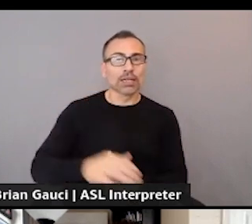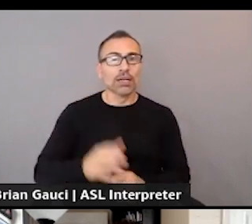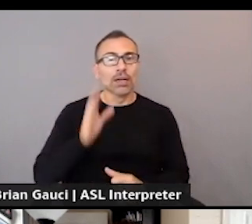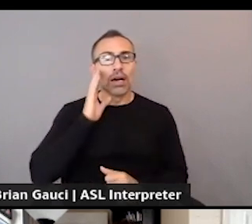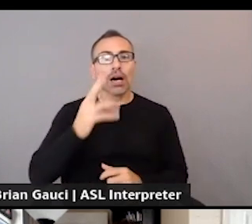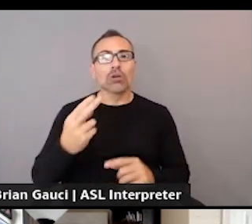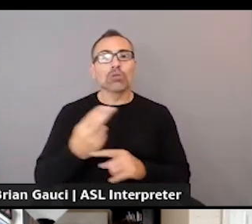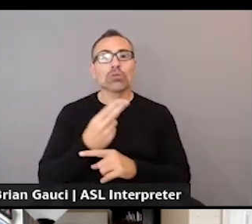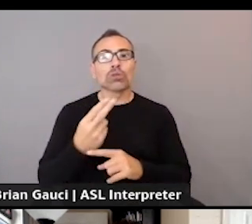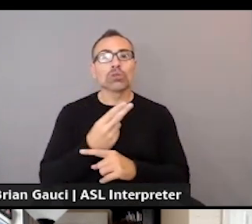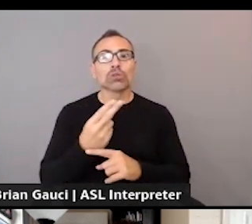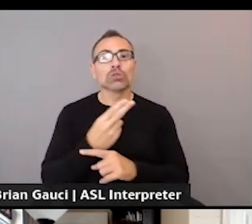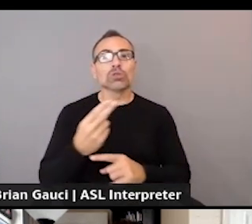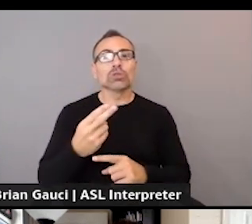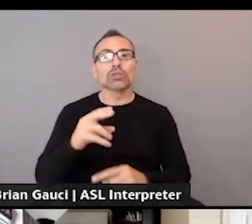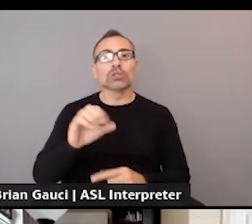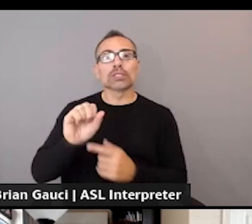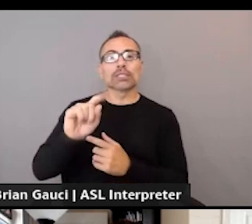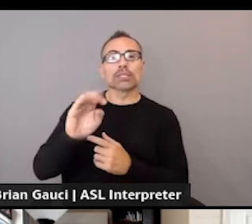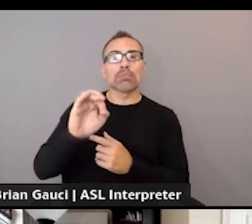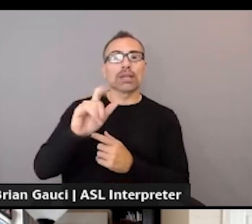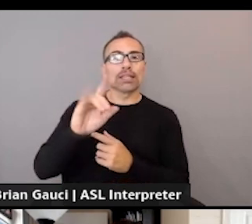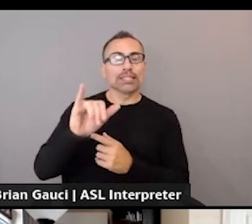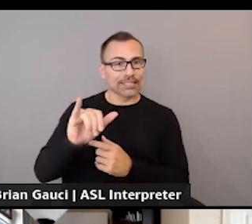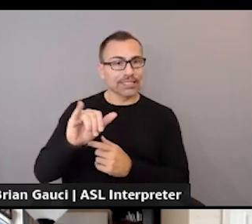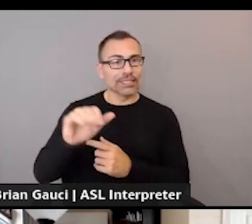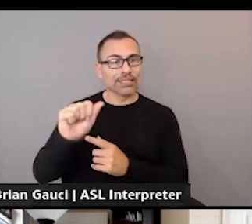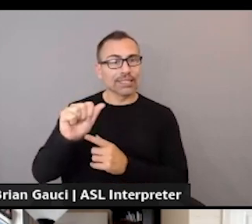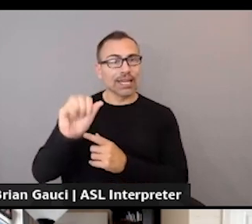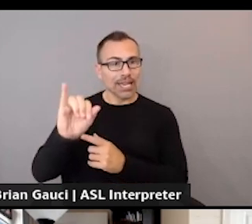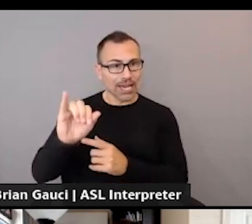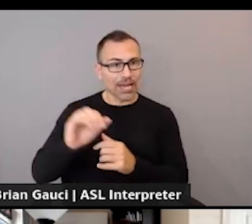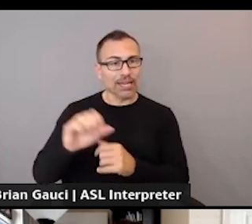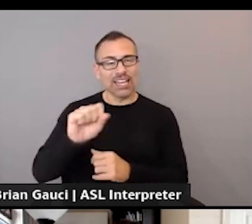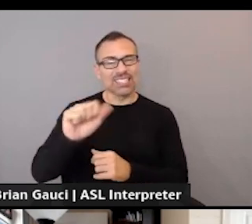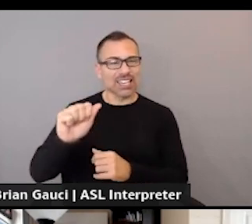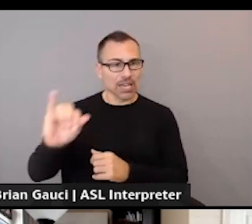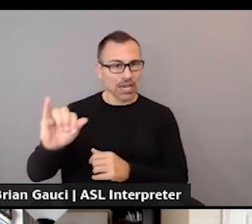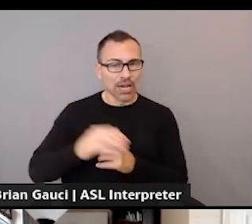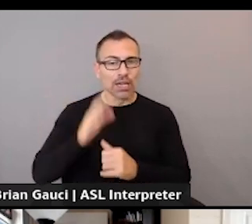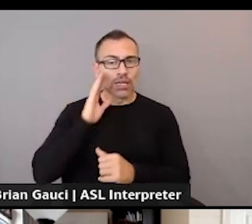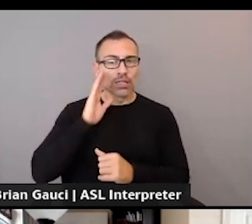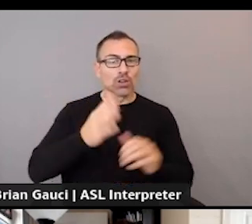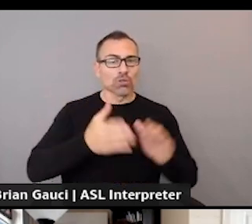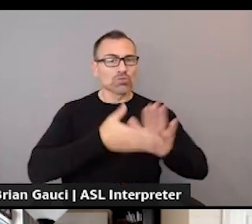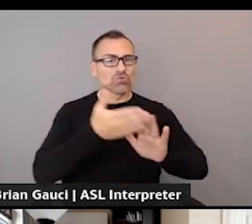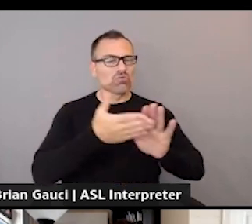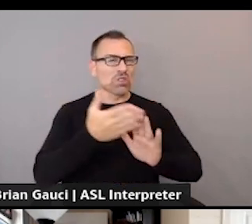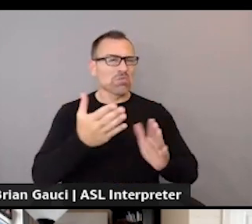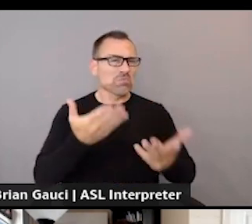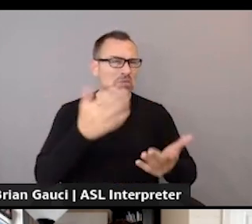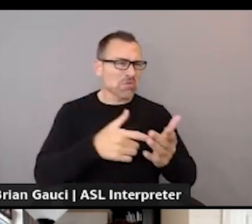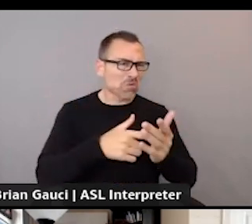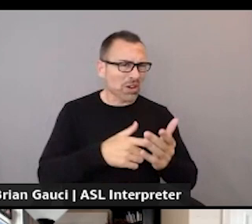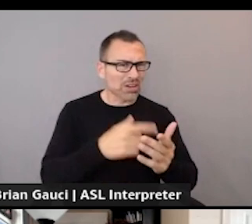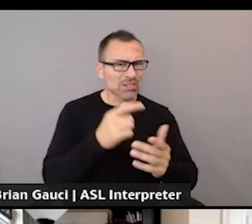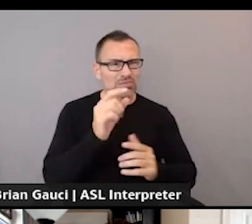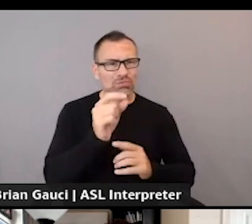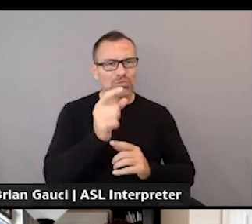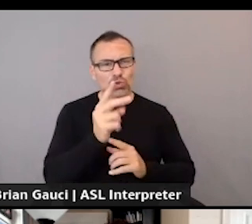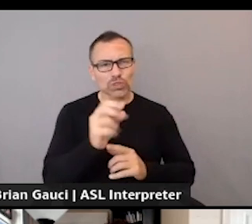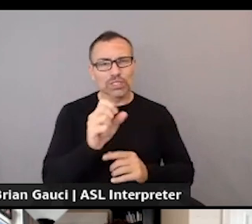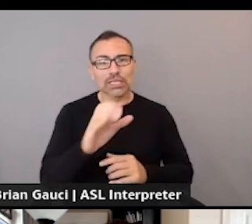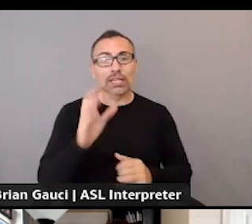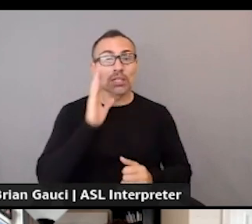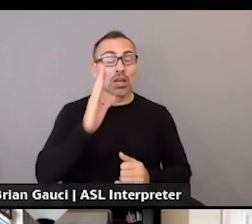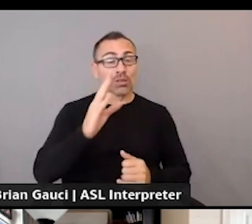stable diffusion model, and I'll just say run. It's going to take a few seconds maybe here and come up with